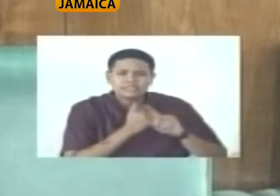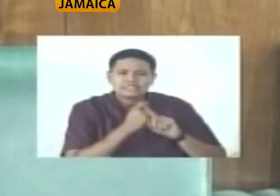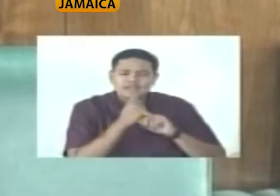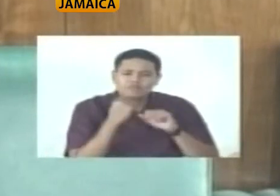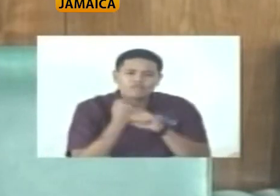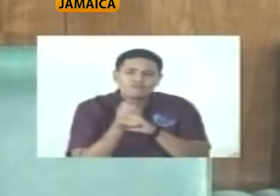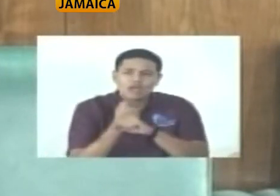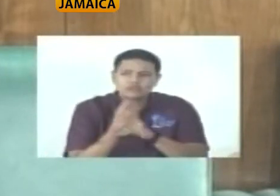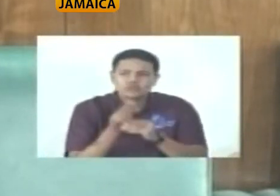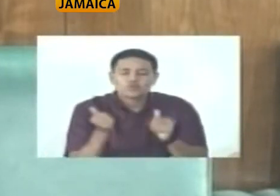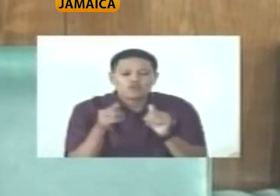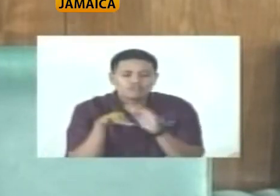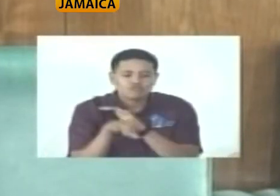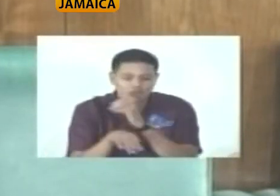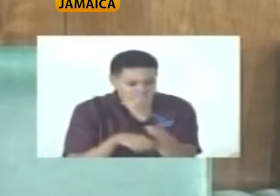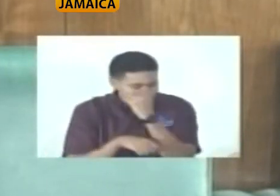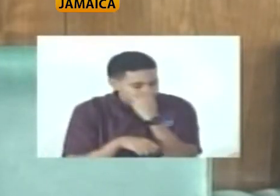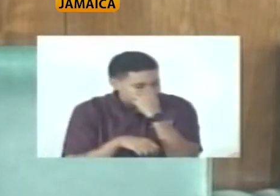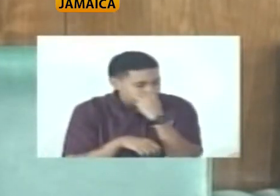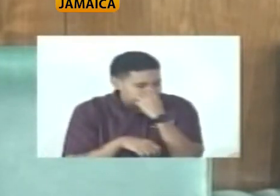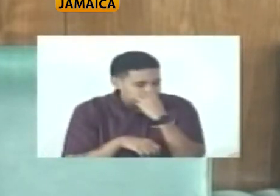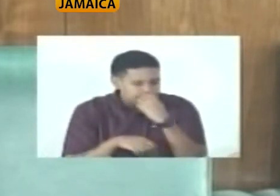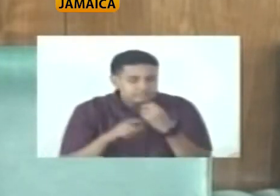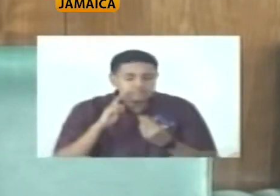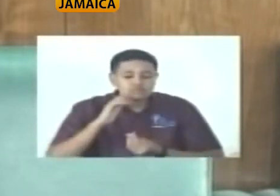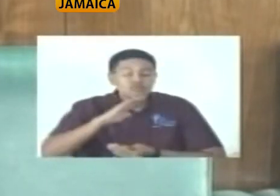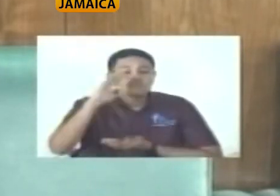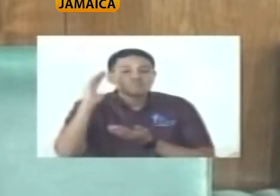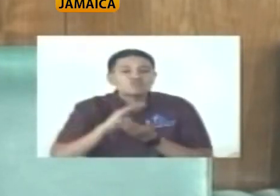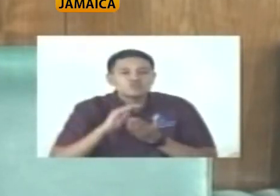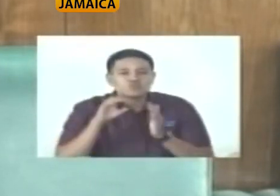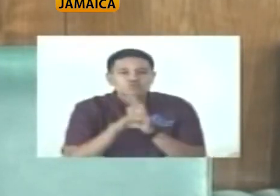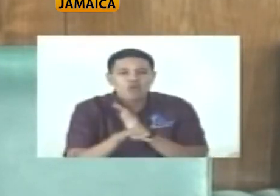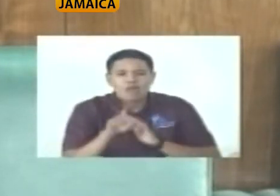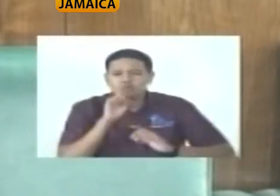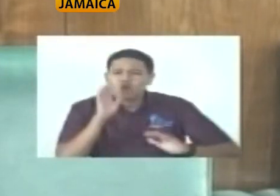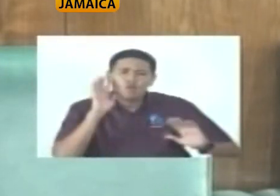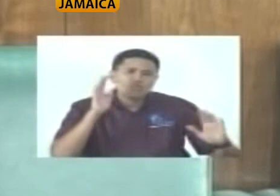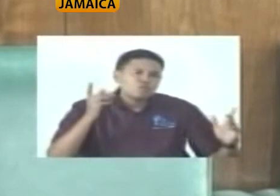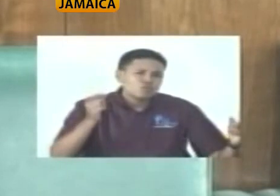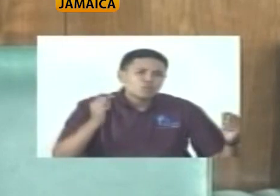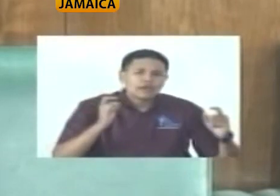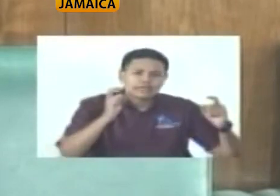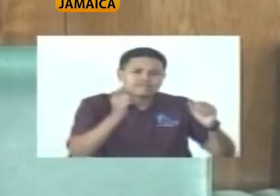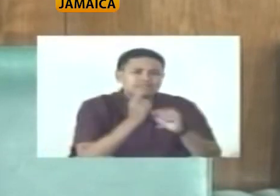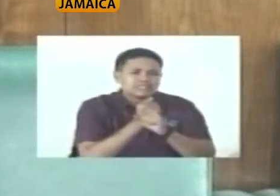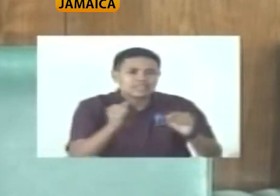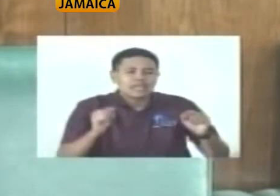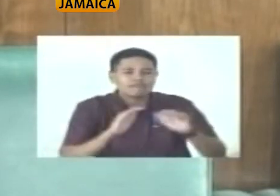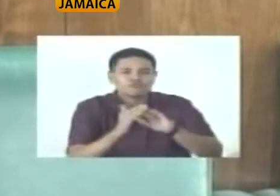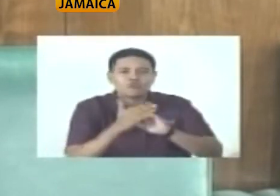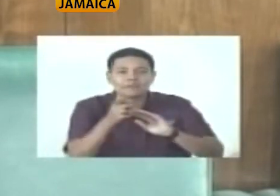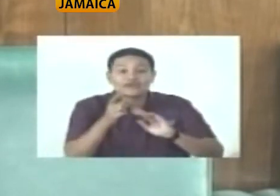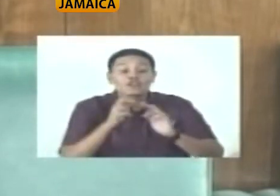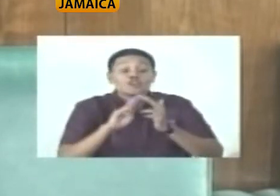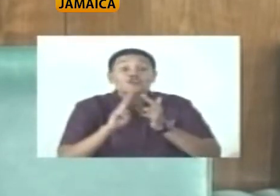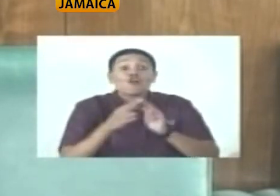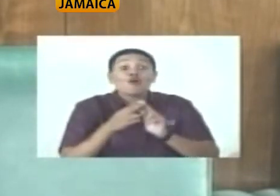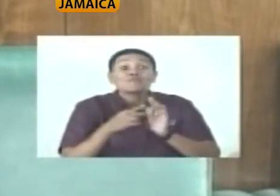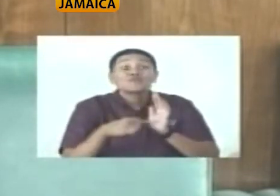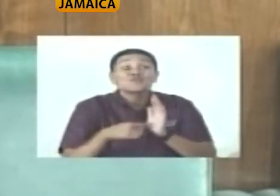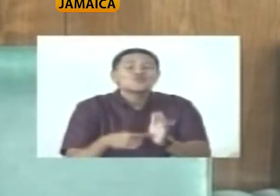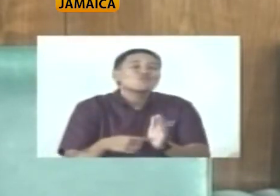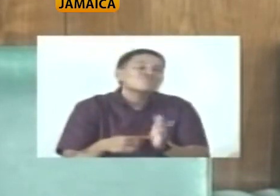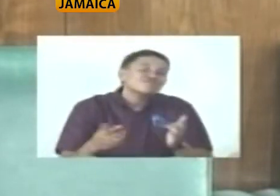fight crime and to reduce crime and to give us a safe Jamaica. The numbers are not showing